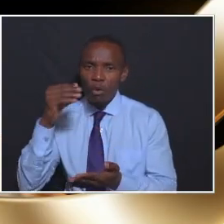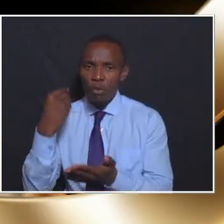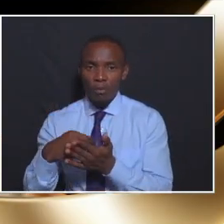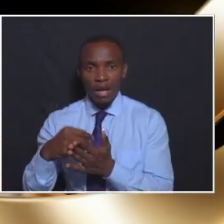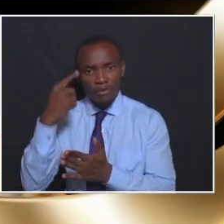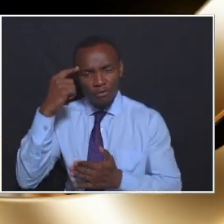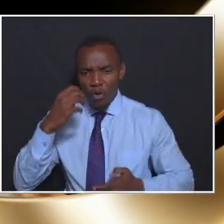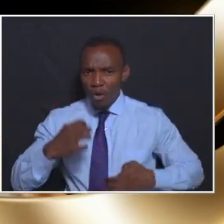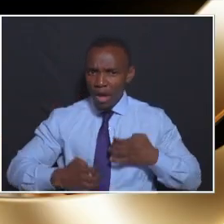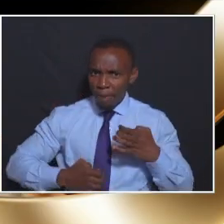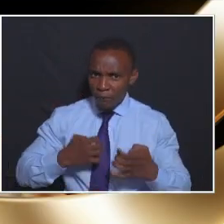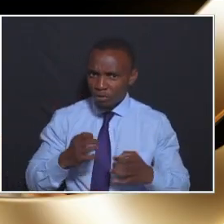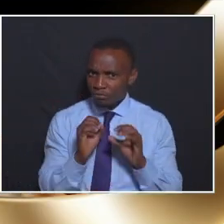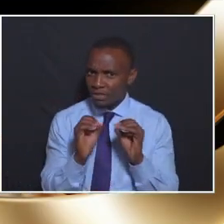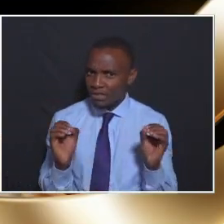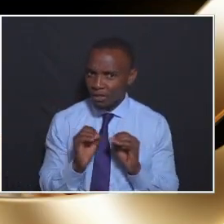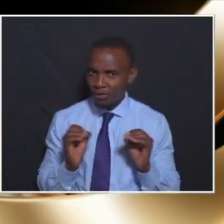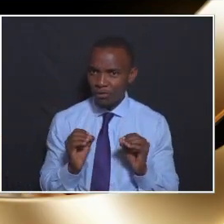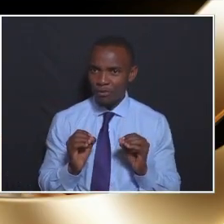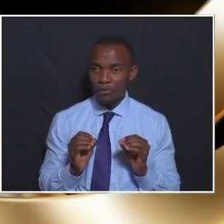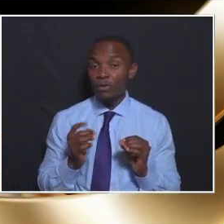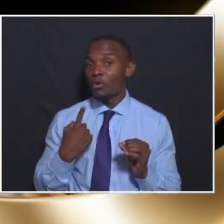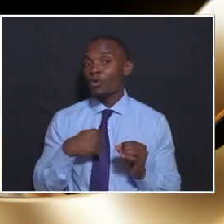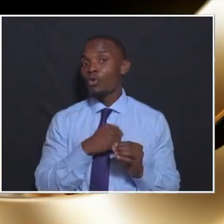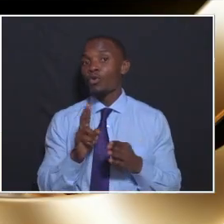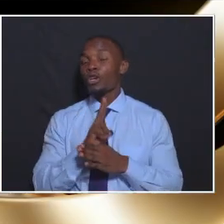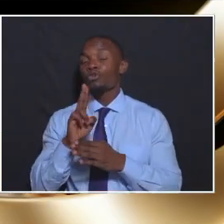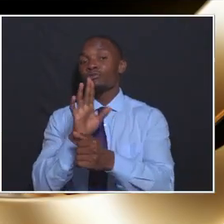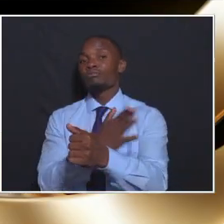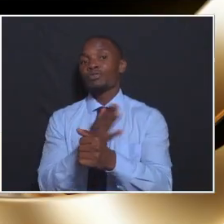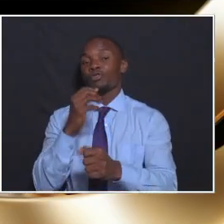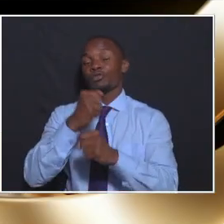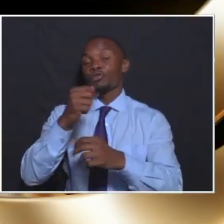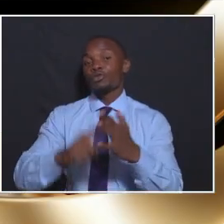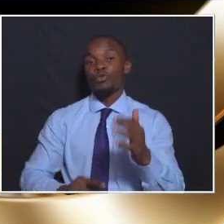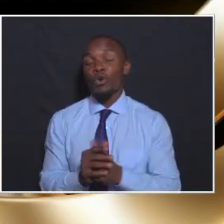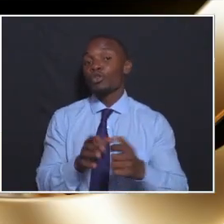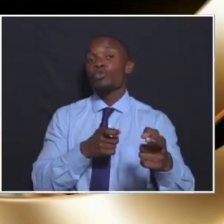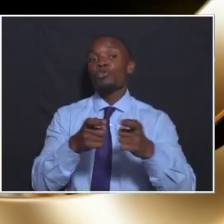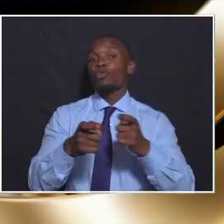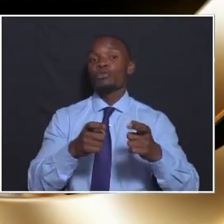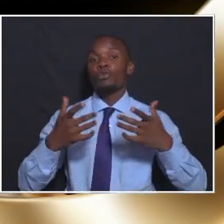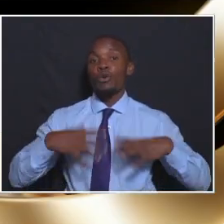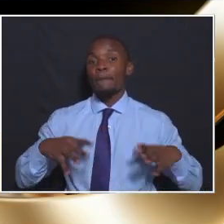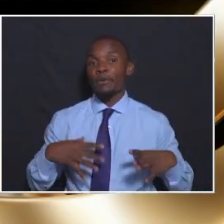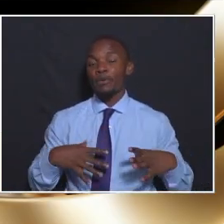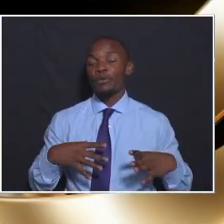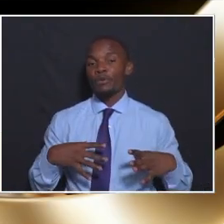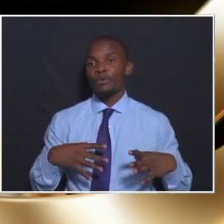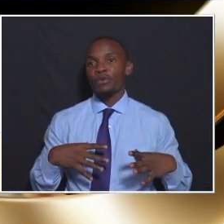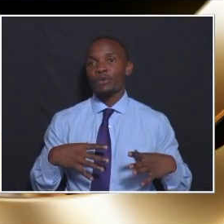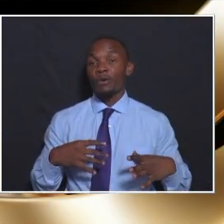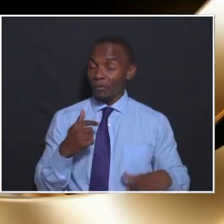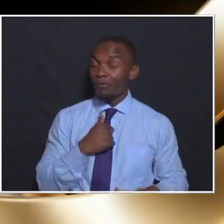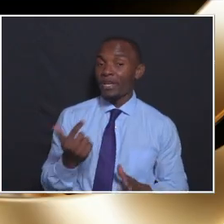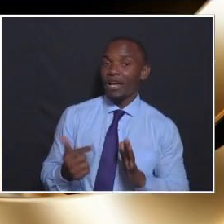going to be carried, we use music to manipulate people. We are very bad. I'm going to play for you some things